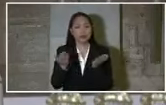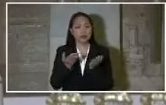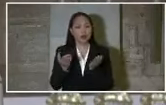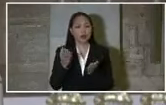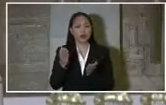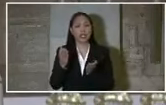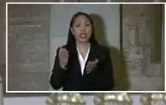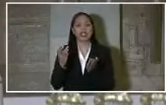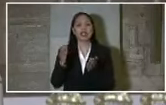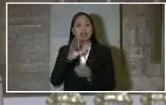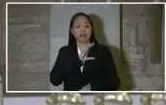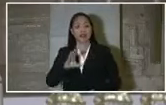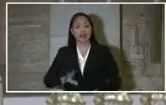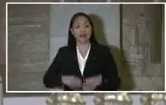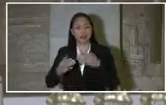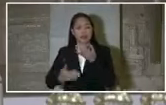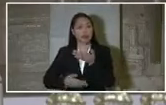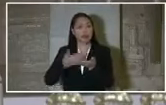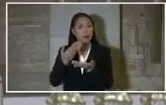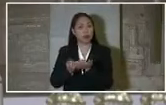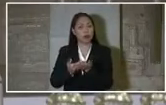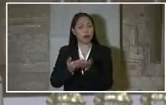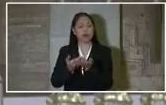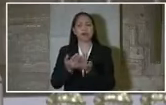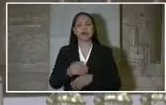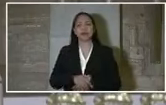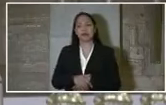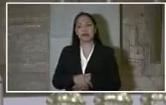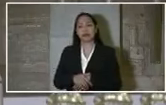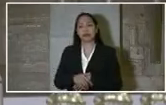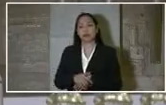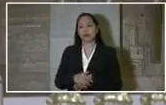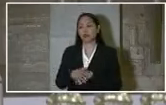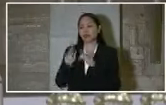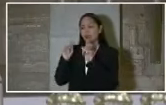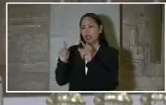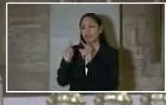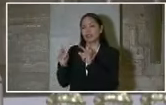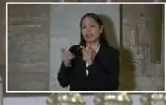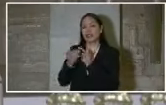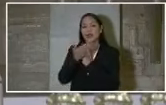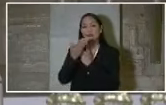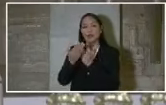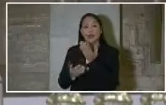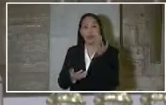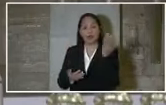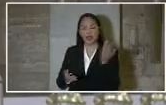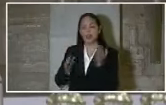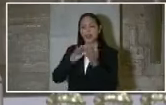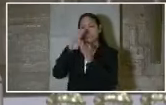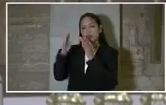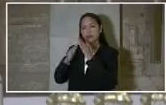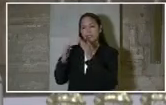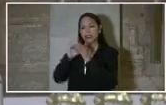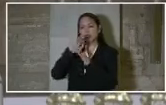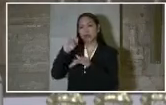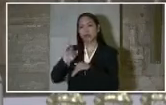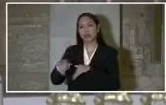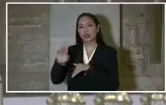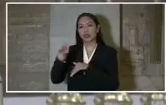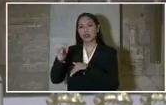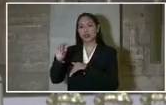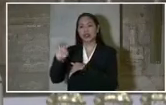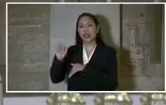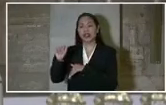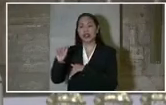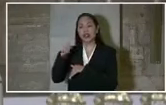be born. They said to him, "In Bethlehem of Judea. For thus it has been